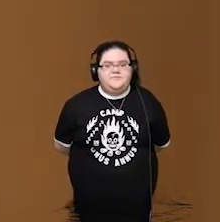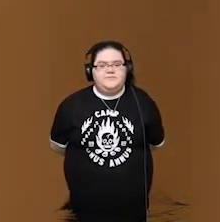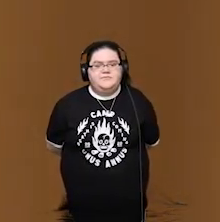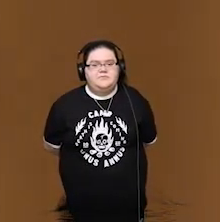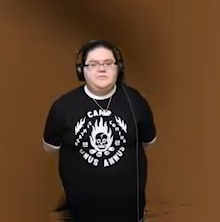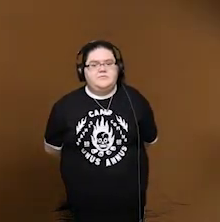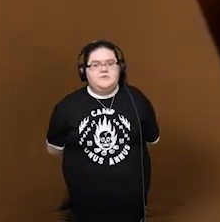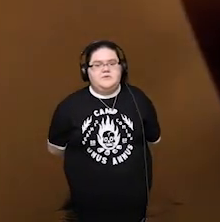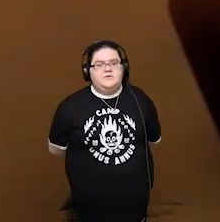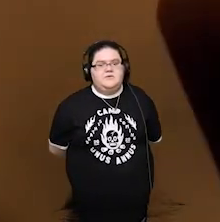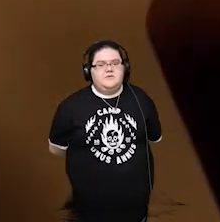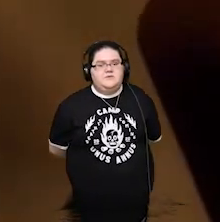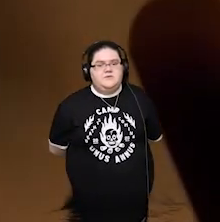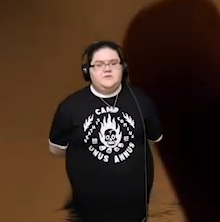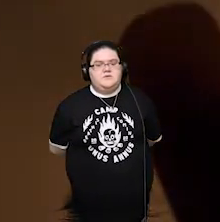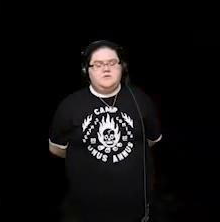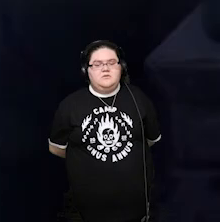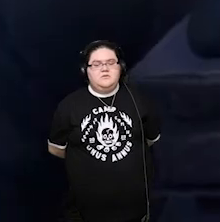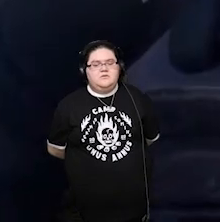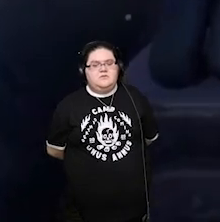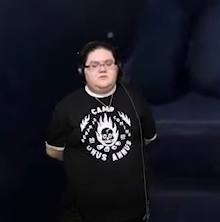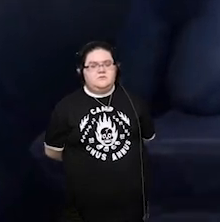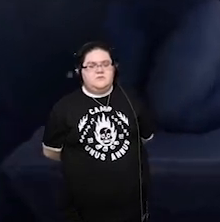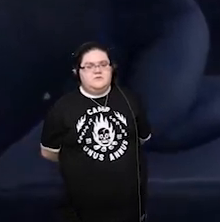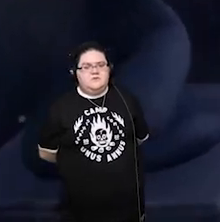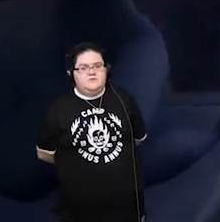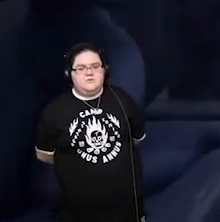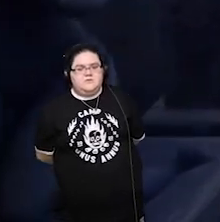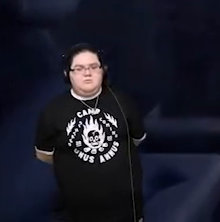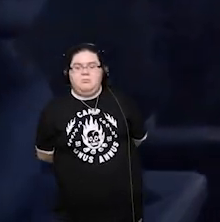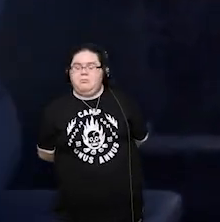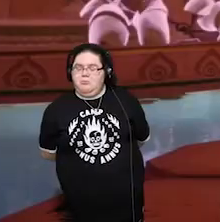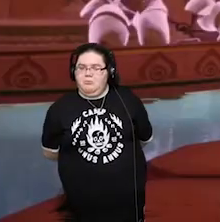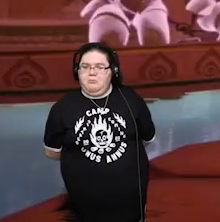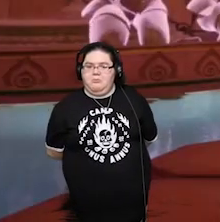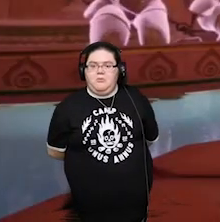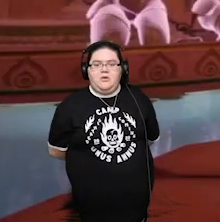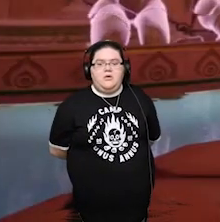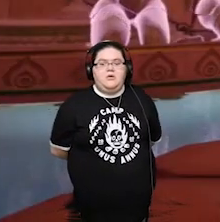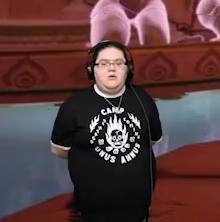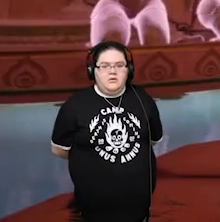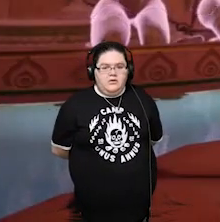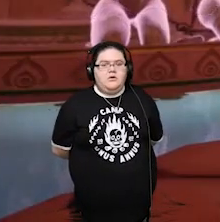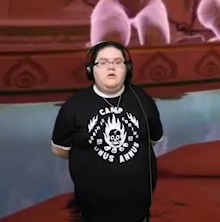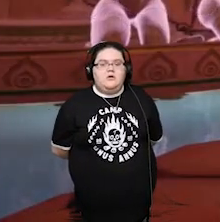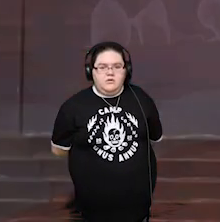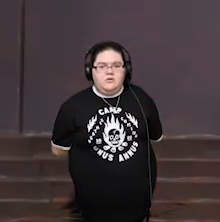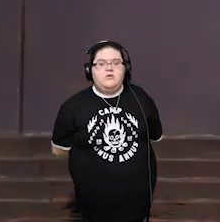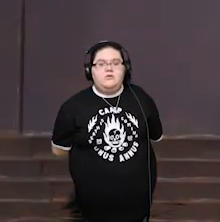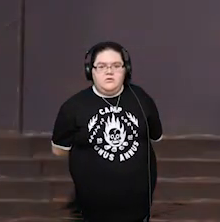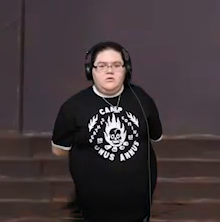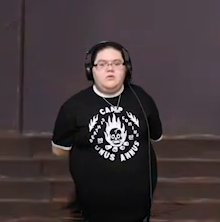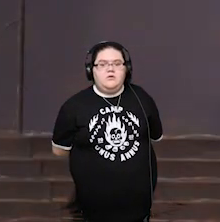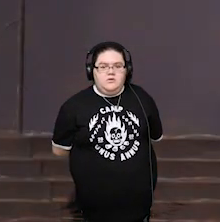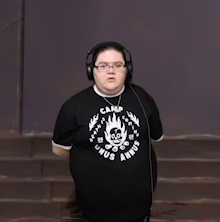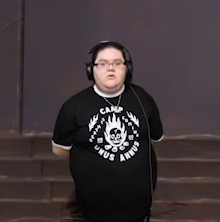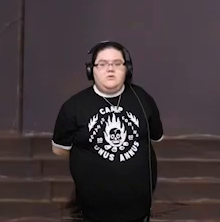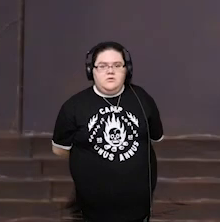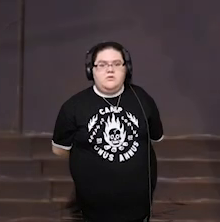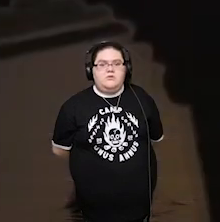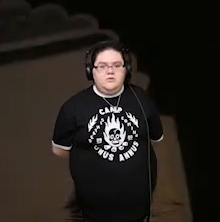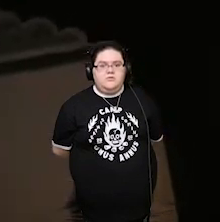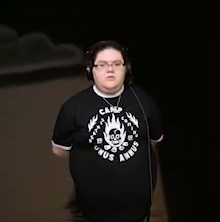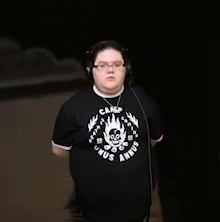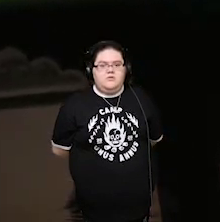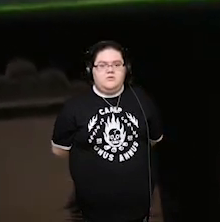combat in-game. You can utilize a load of different weapons and acrobatic moves to defeat different enemies in the game, including some gigantic